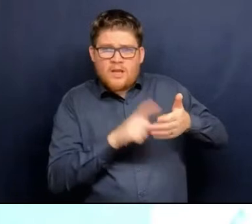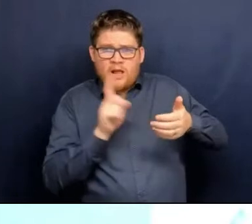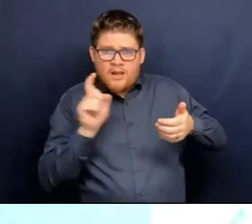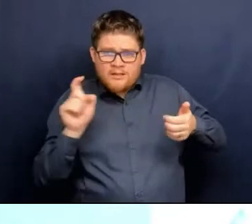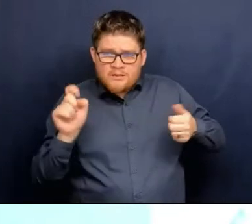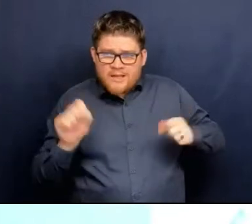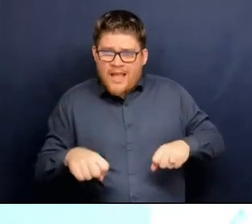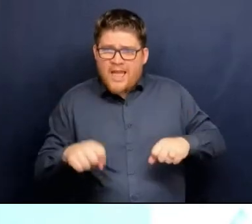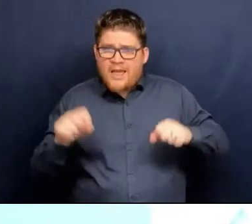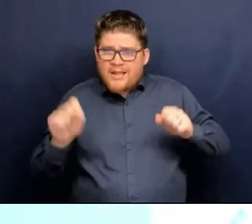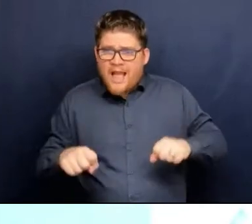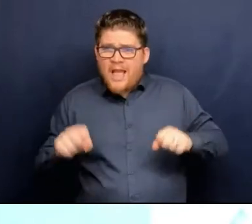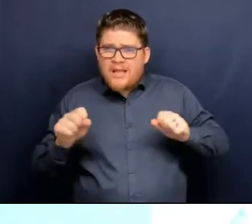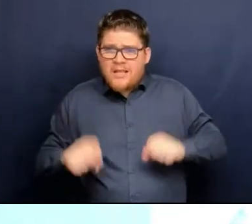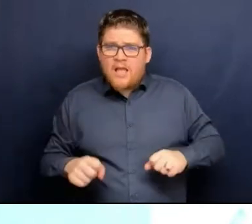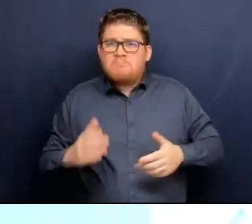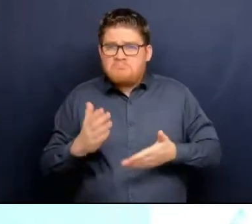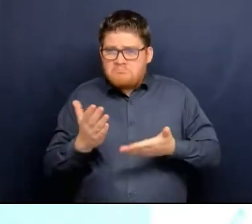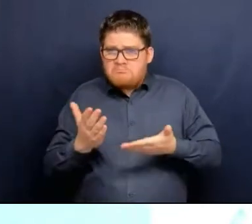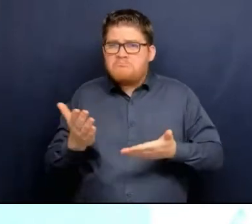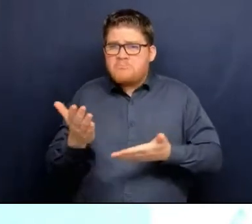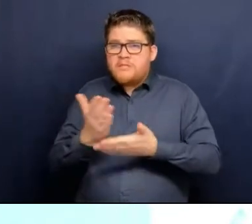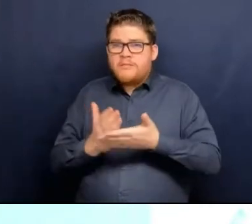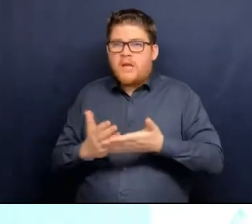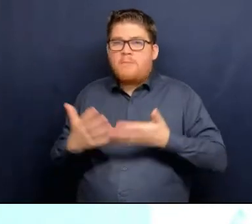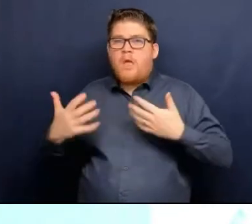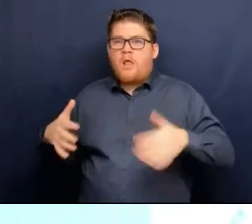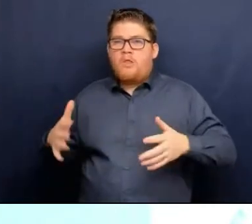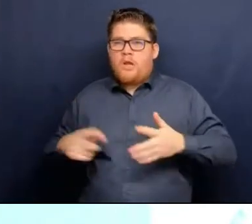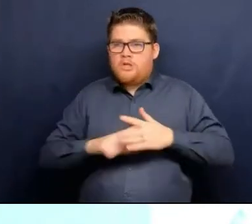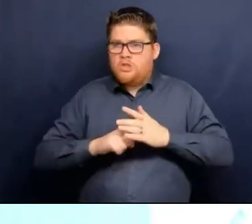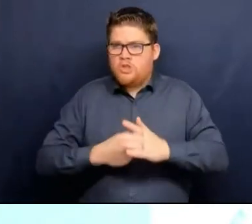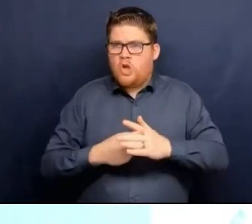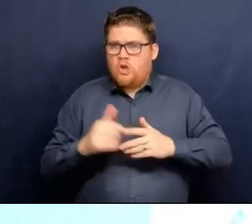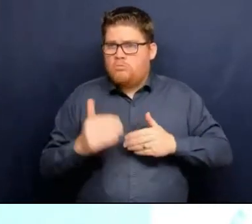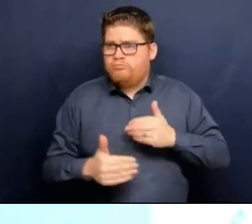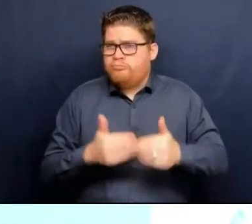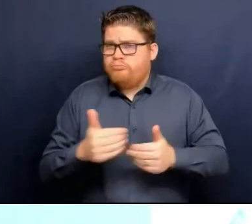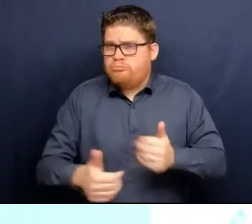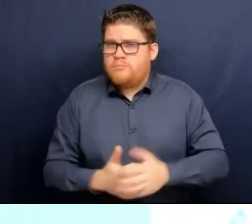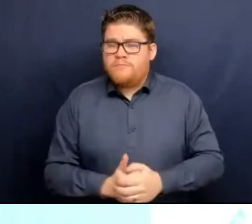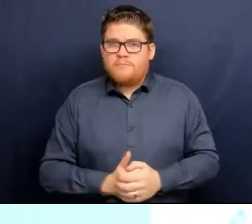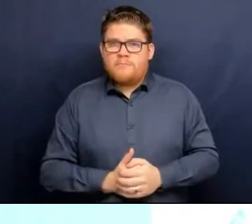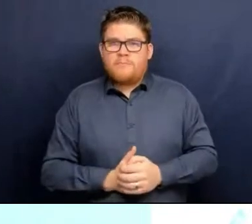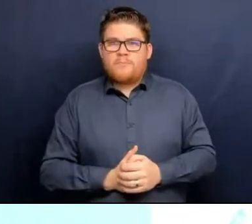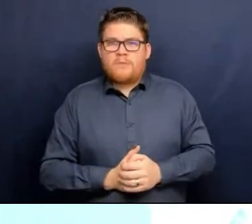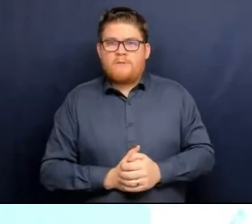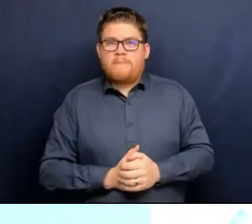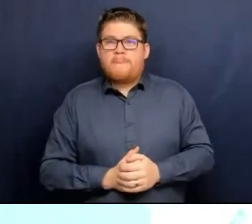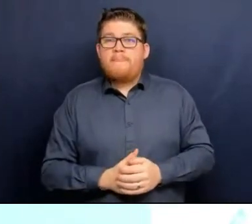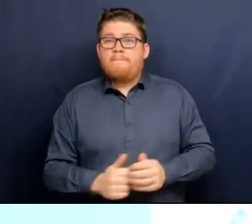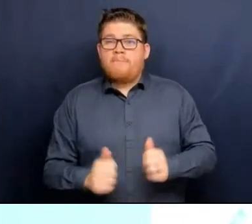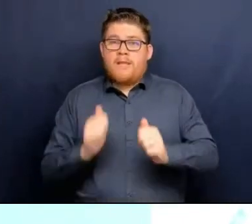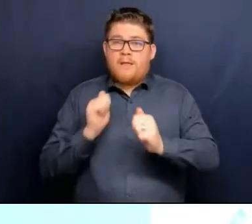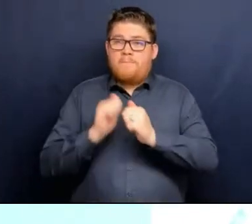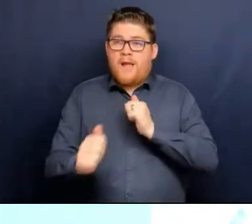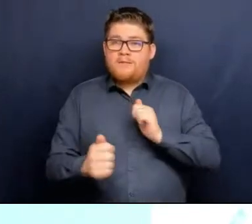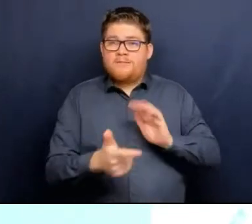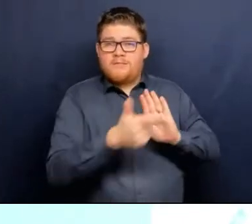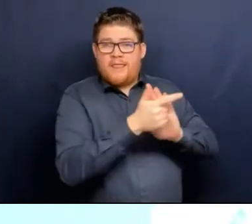Some of them have already been undertaken. A couple of them had already been done. We passed legislation to in the last session to deal with a couple of